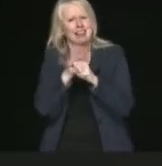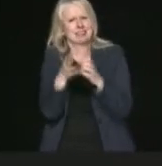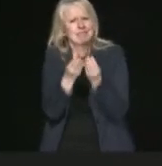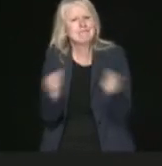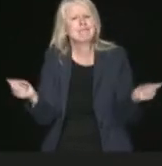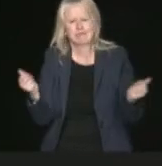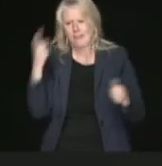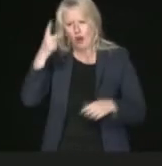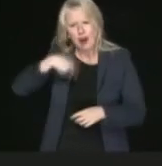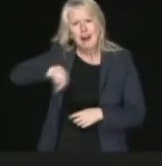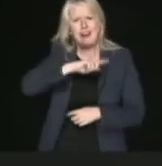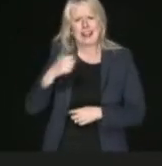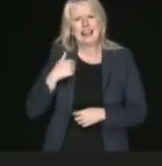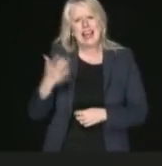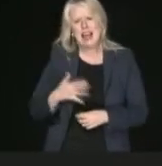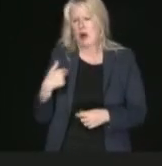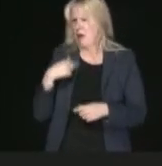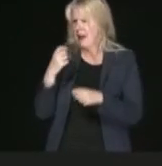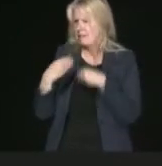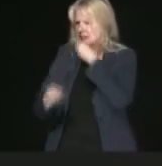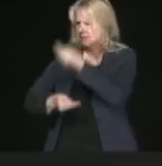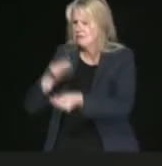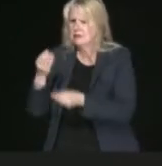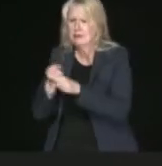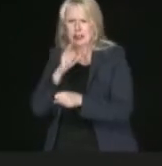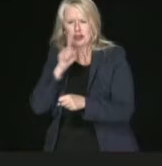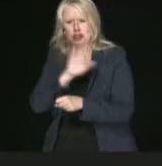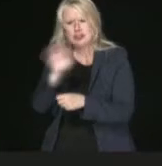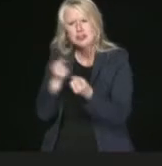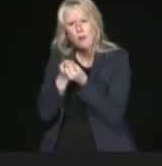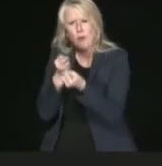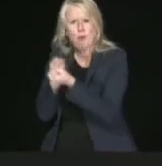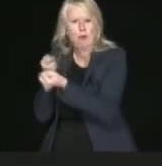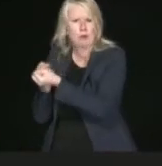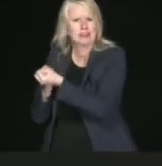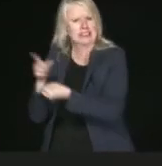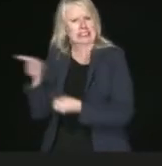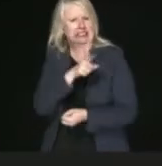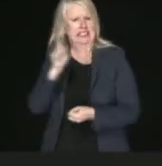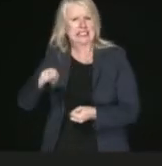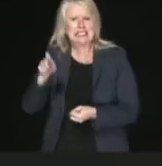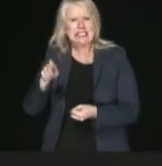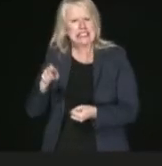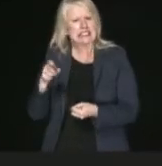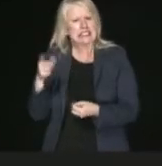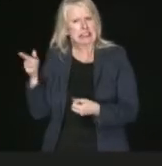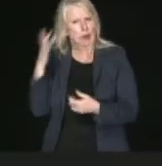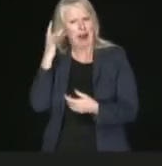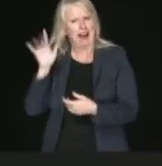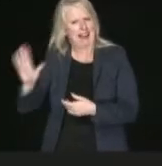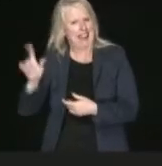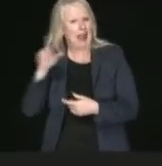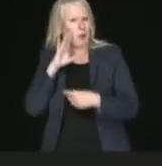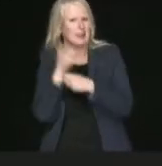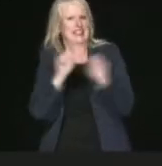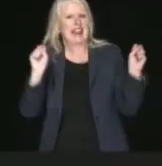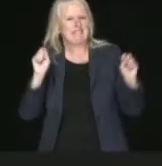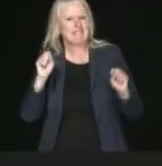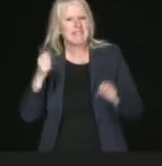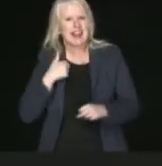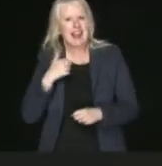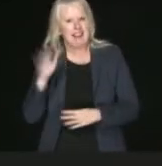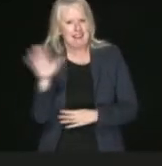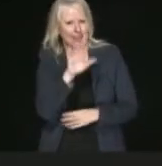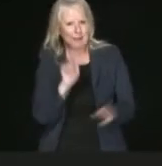We need to make sure they are getting all the support they need, because they are the ones that are going to save Canadians. Okay.